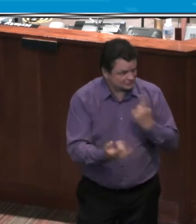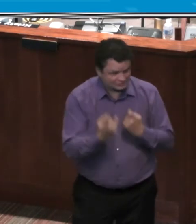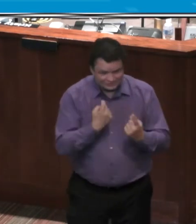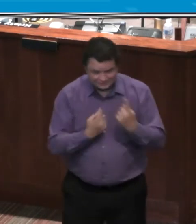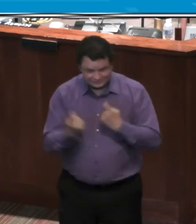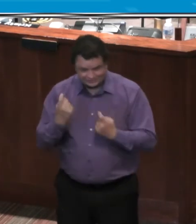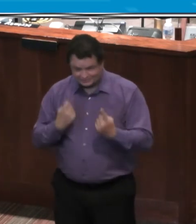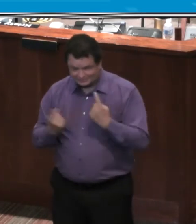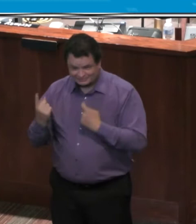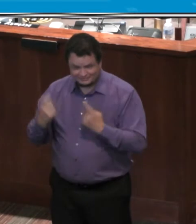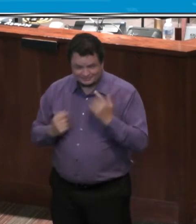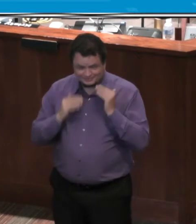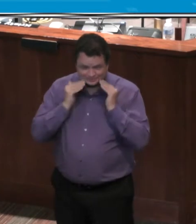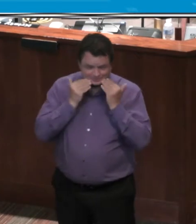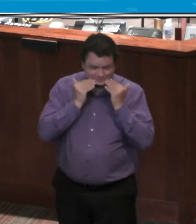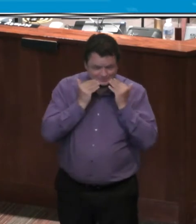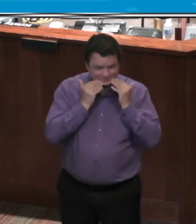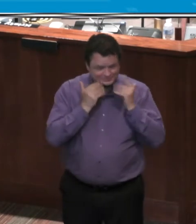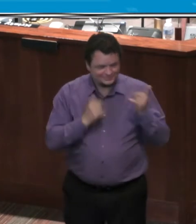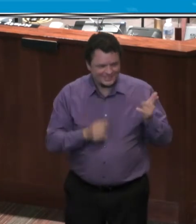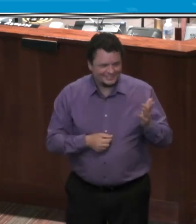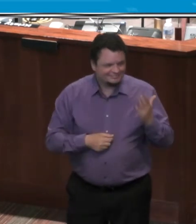Thank you, Kyle. Thank you very much, Susan.